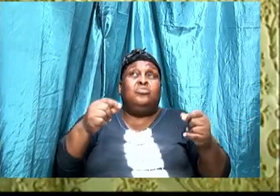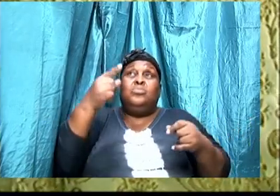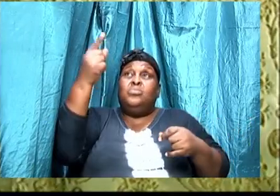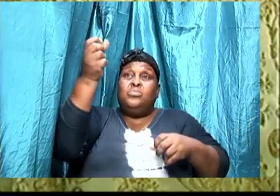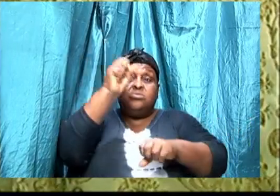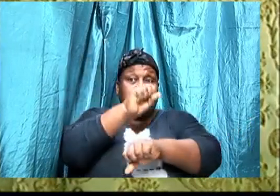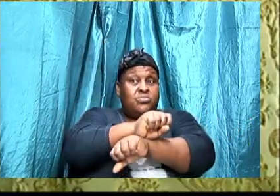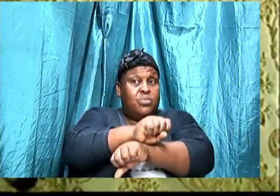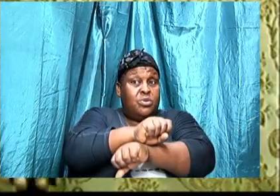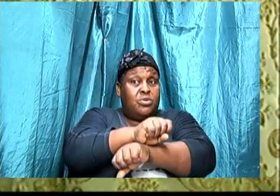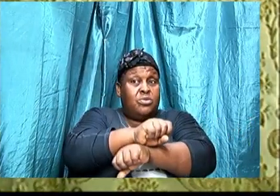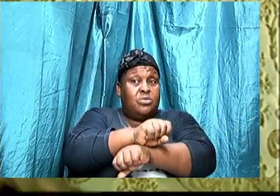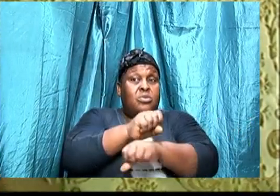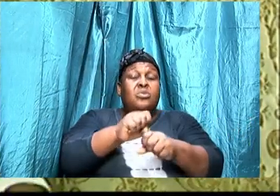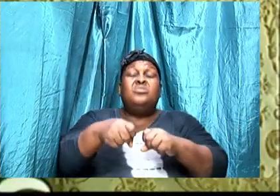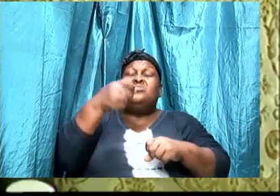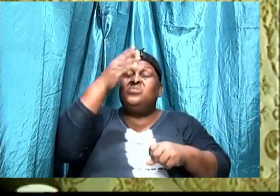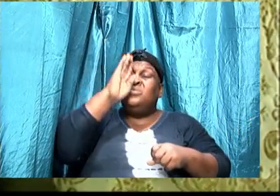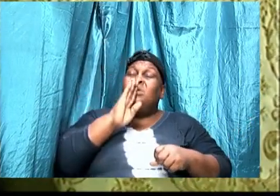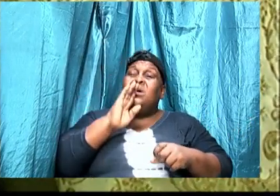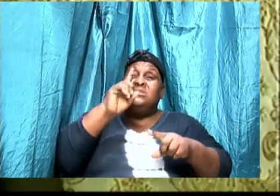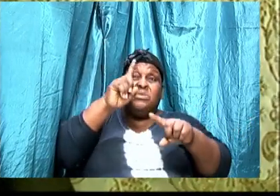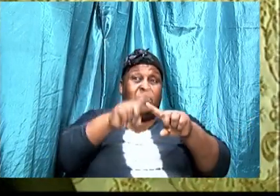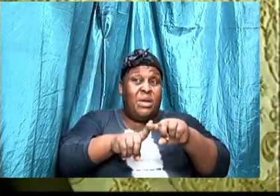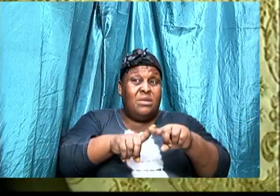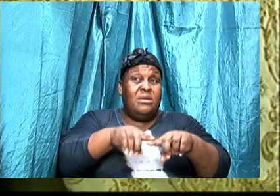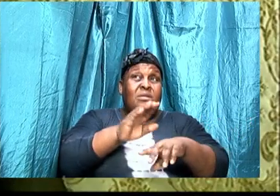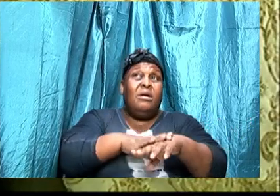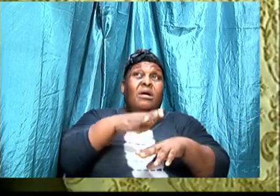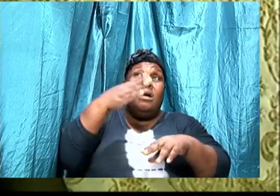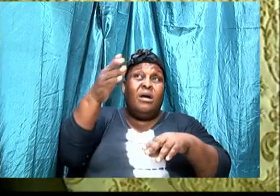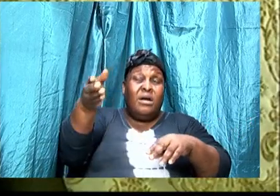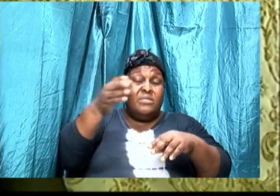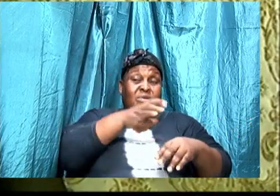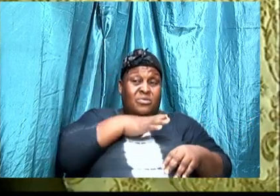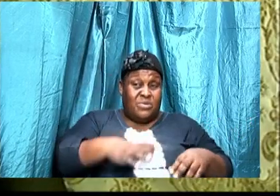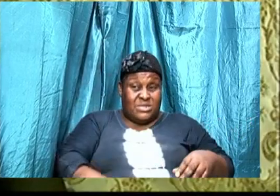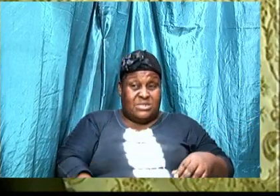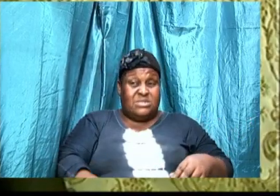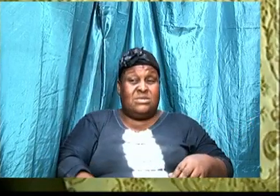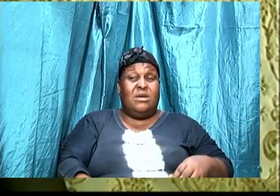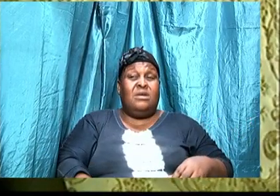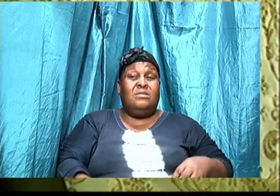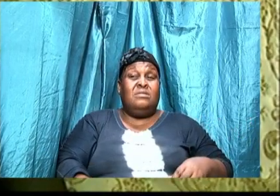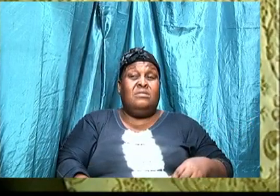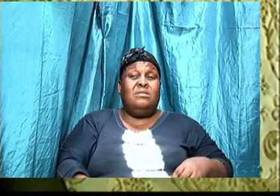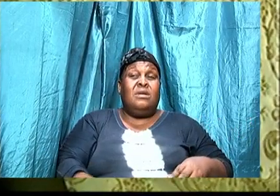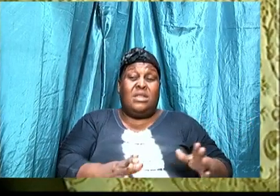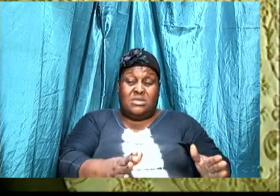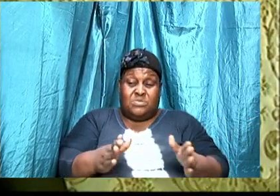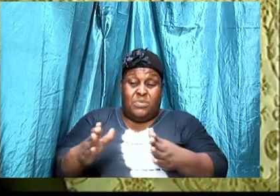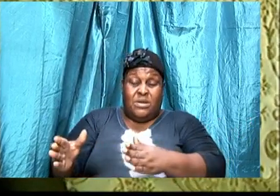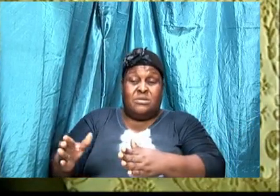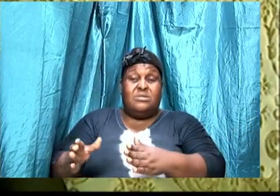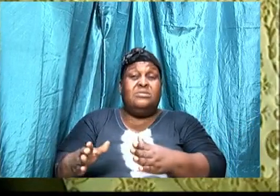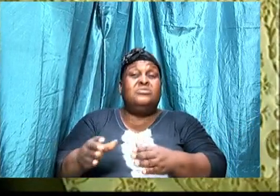really depending on the church, or his plan is to work to the church to,